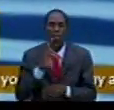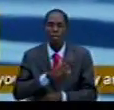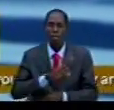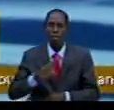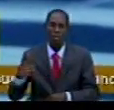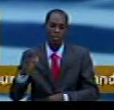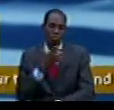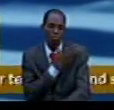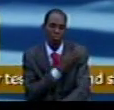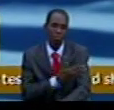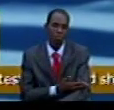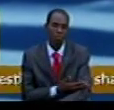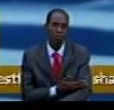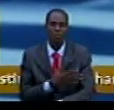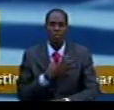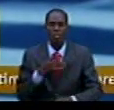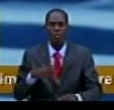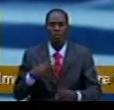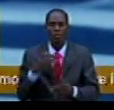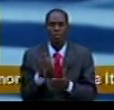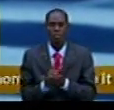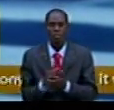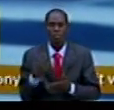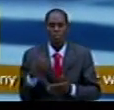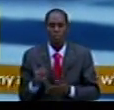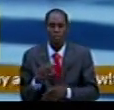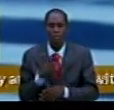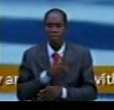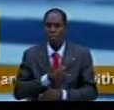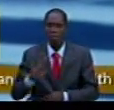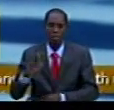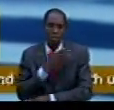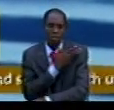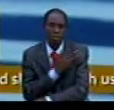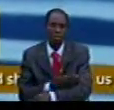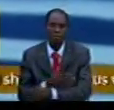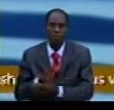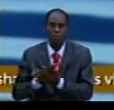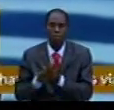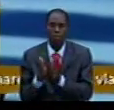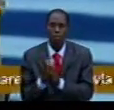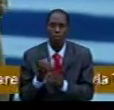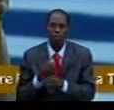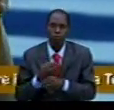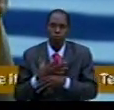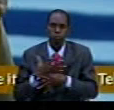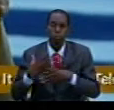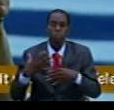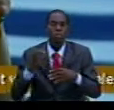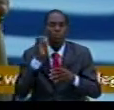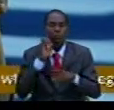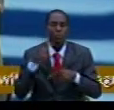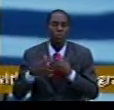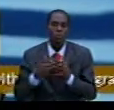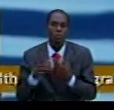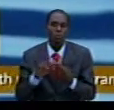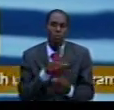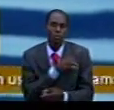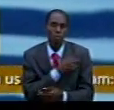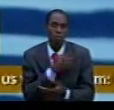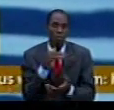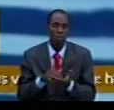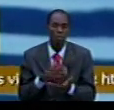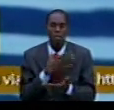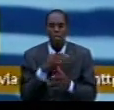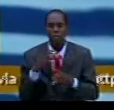was getting, you know, started swelling up. I went to the hospital again. So later they discovered that